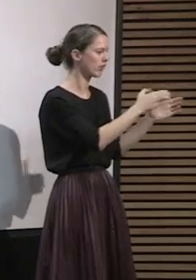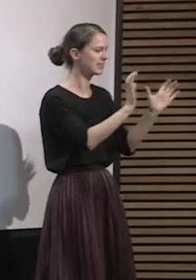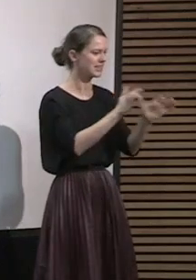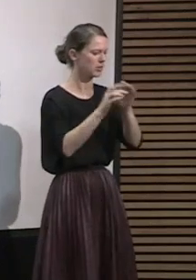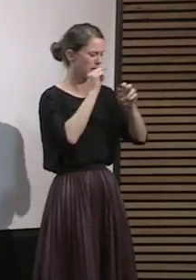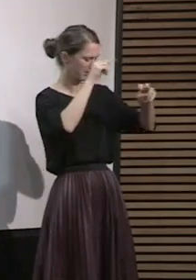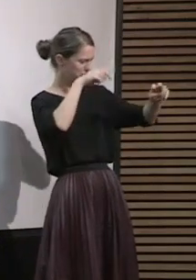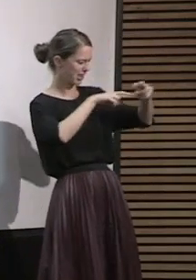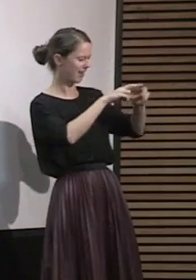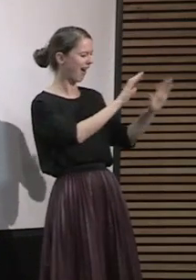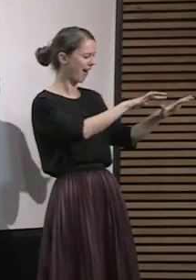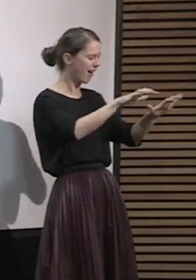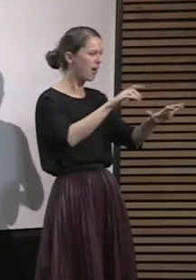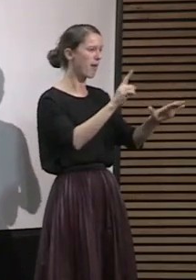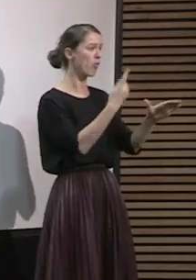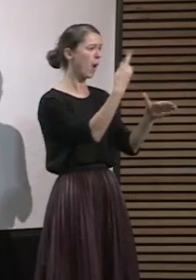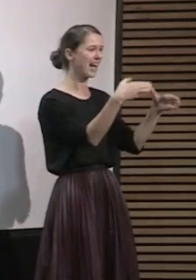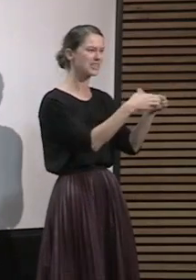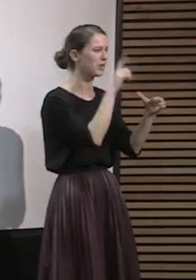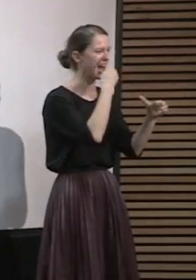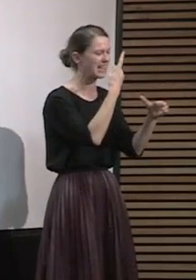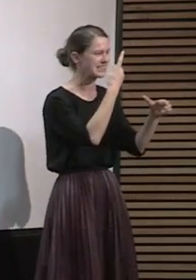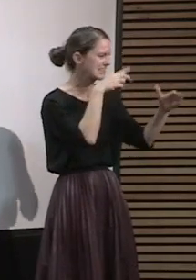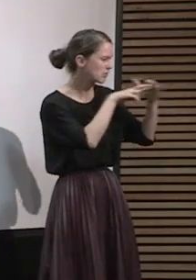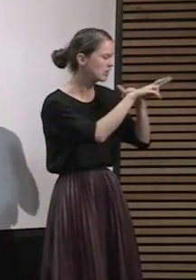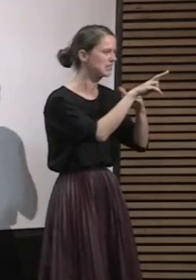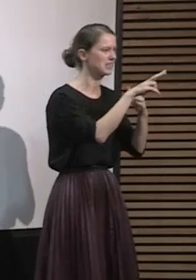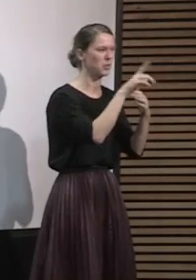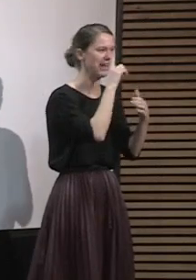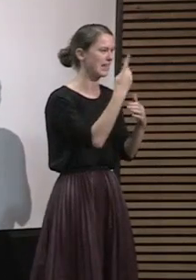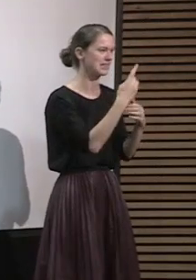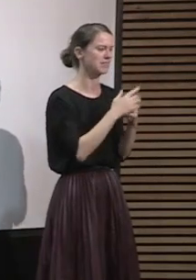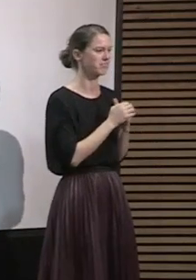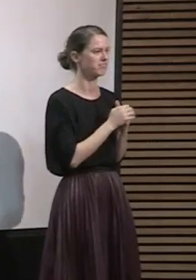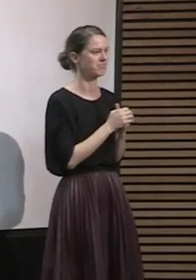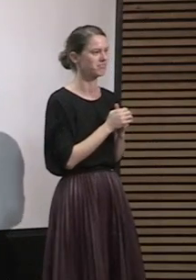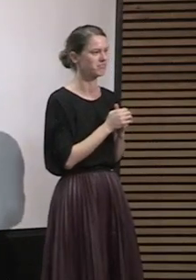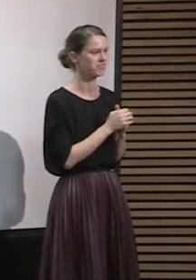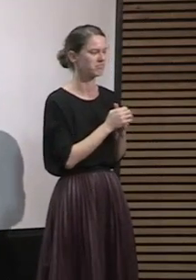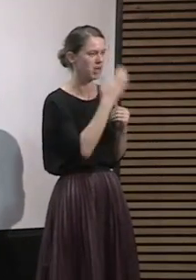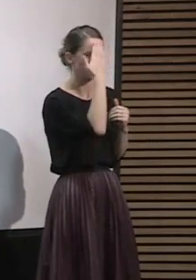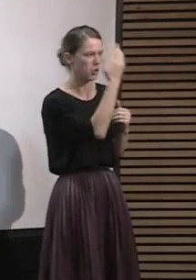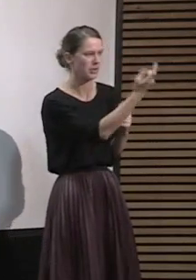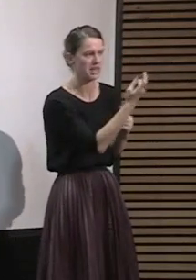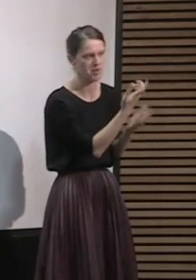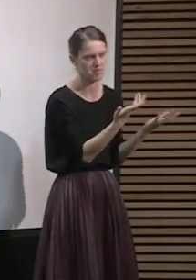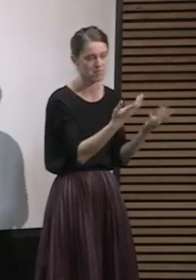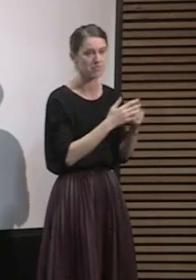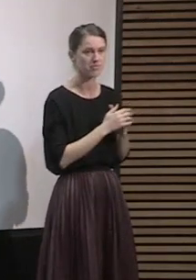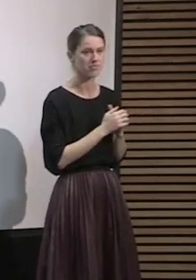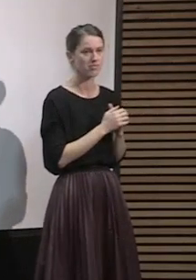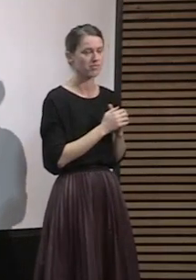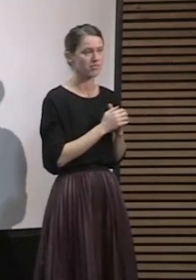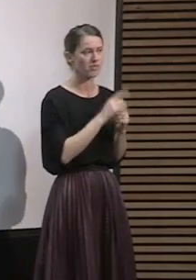accurate. So the caution I've been given is that modelling is unlikely to be able to predict what we would see here. We can rely, however, on